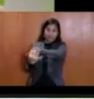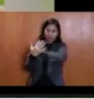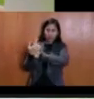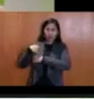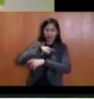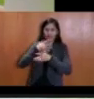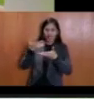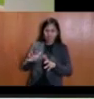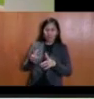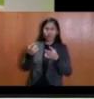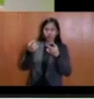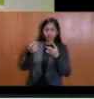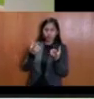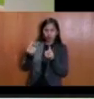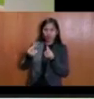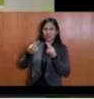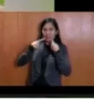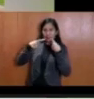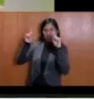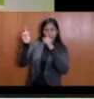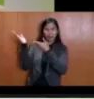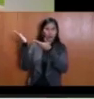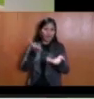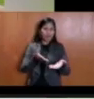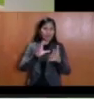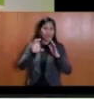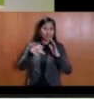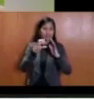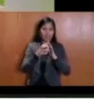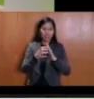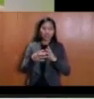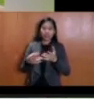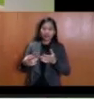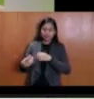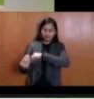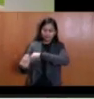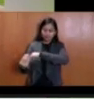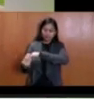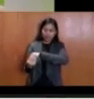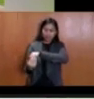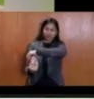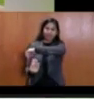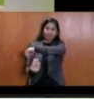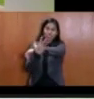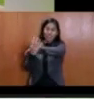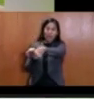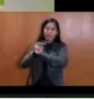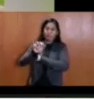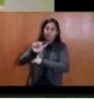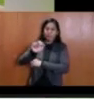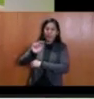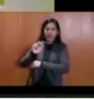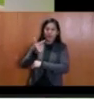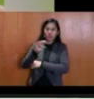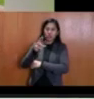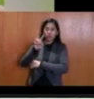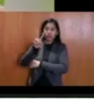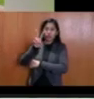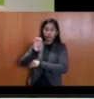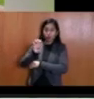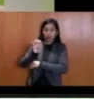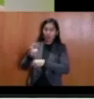successful, and bring it to the urban area to absorb the urban carbon pollutions.